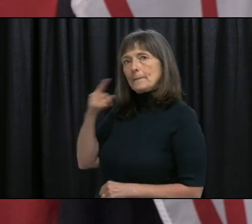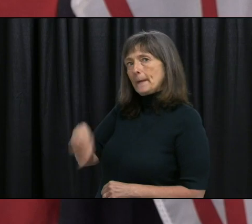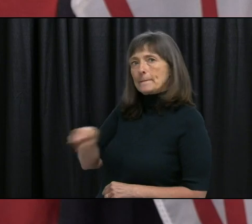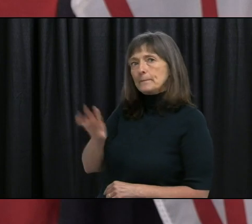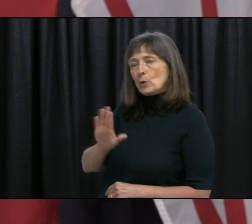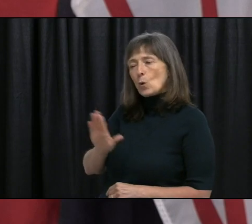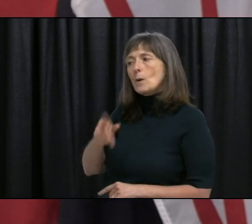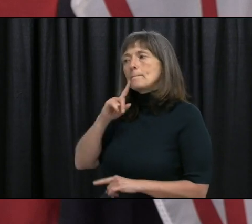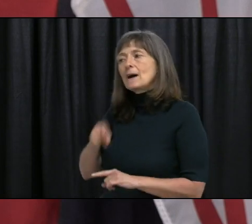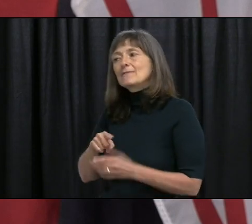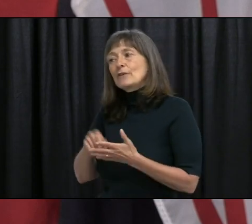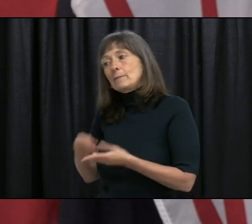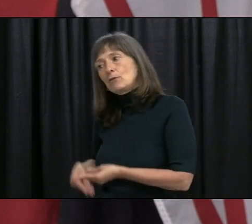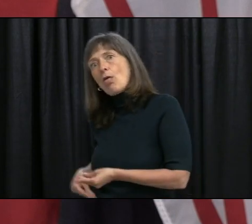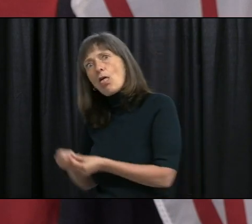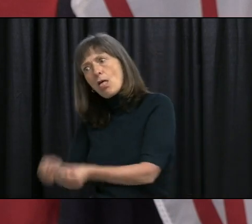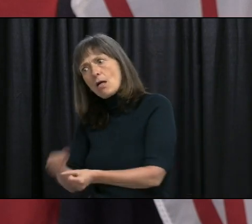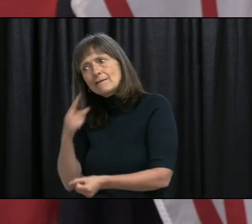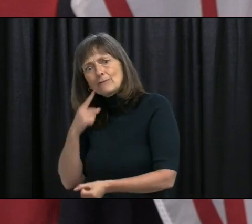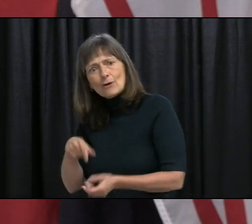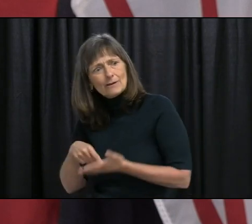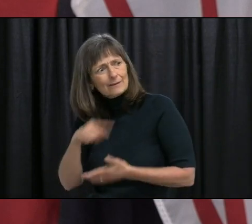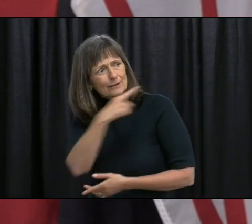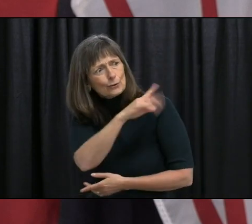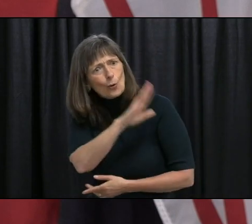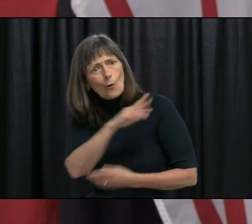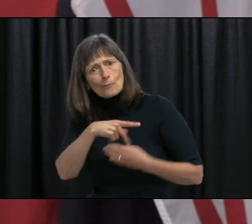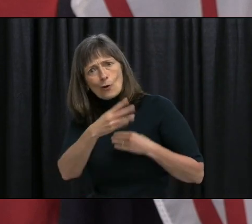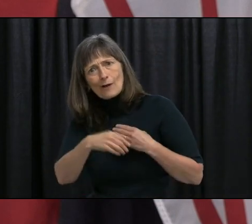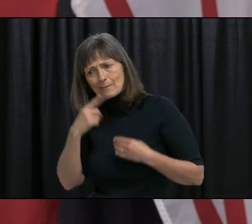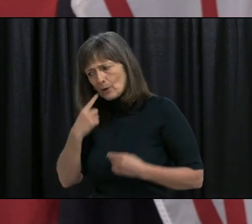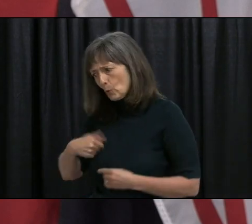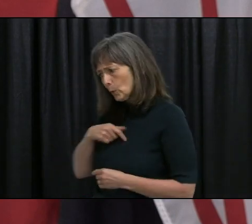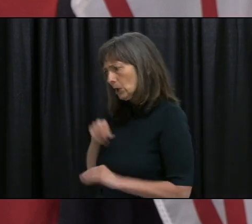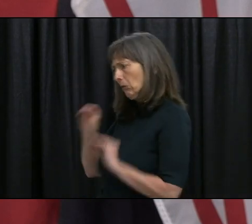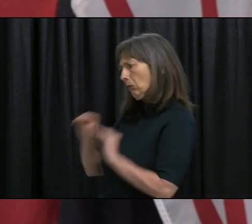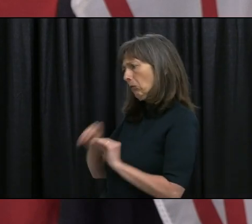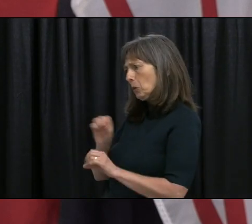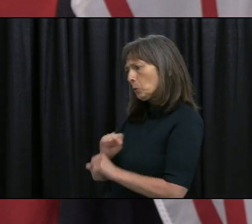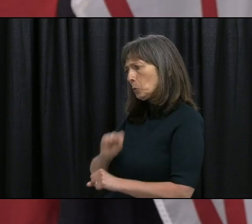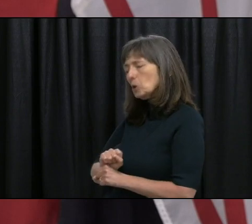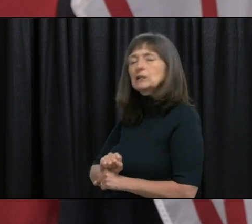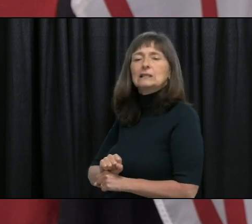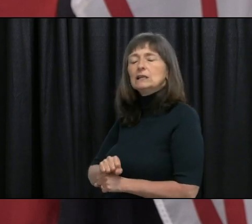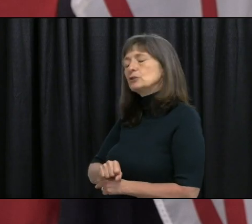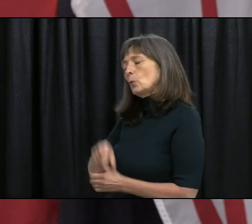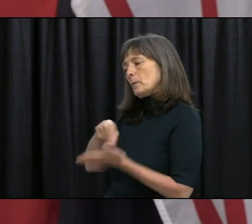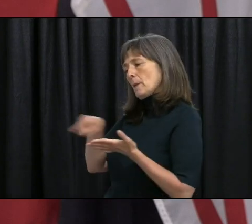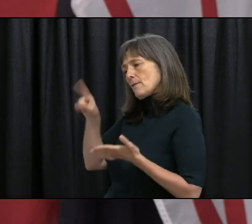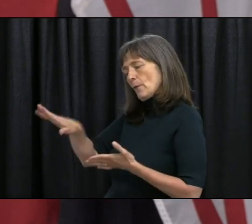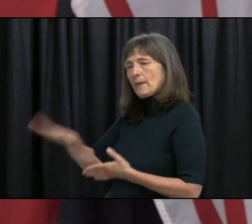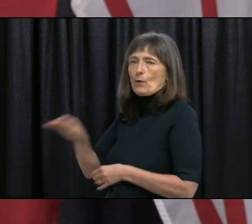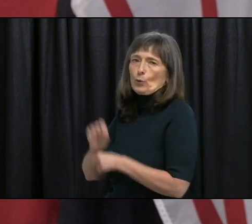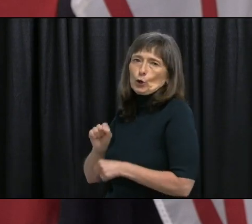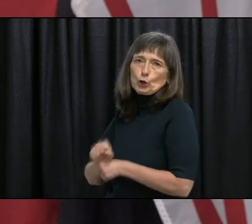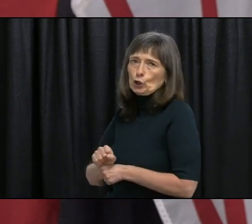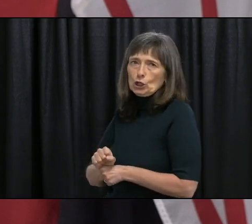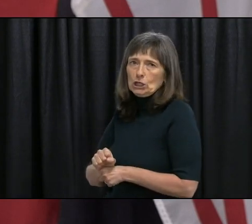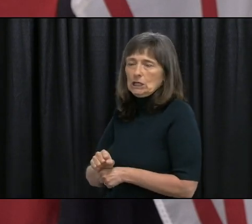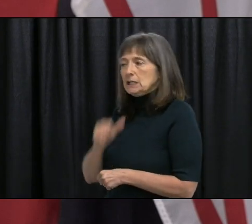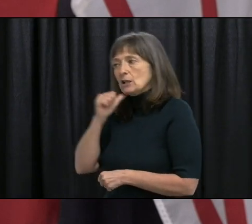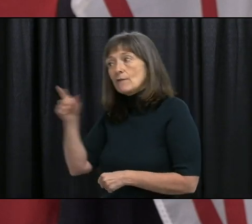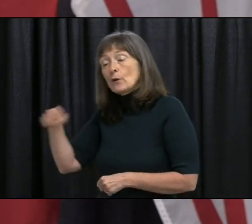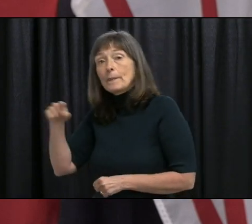any hardship or any extra cost to them. It was just to support them to get this money facilitated to their employees. So this was not something